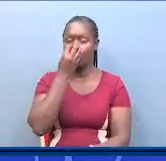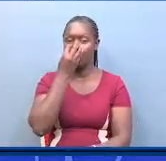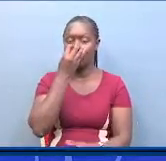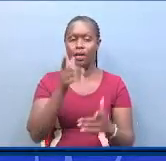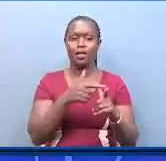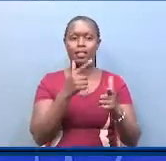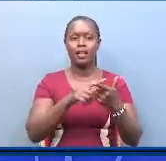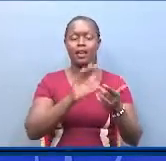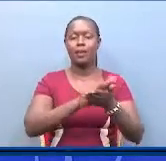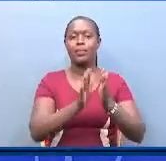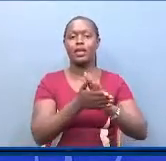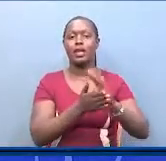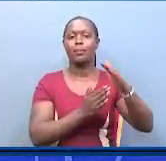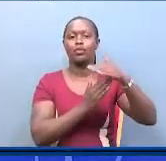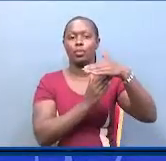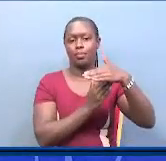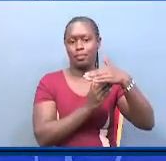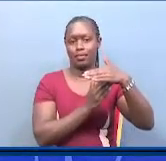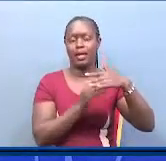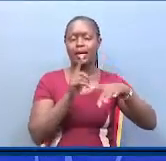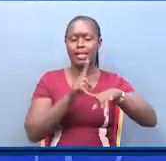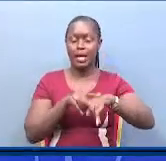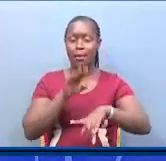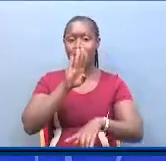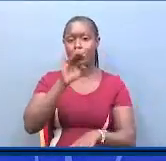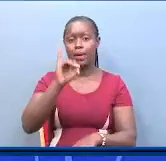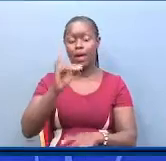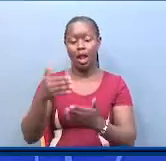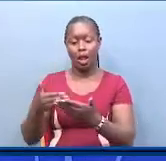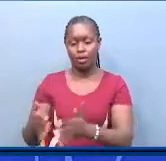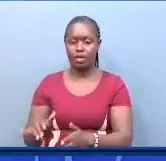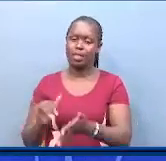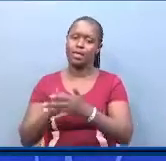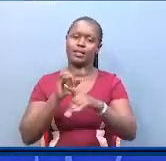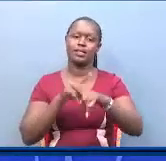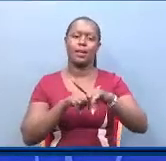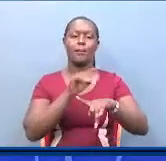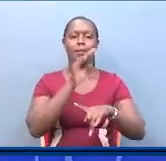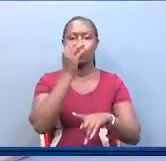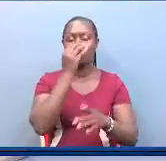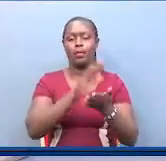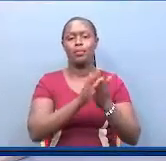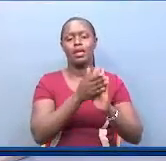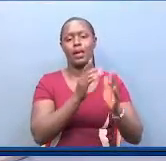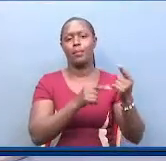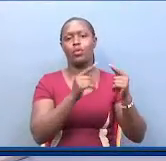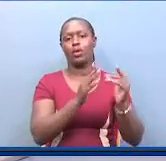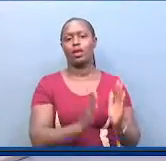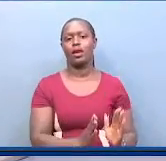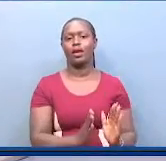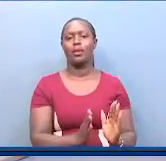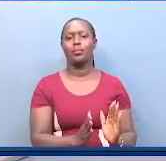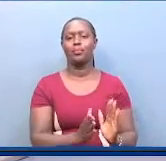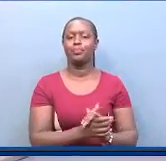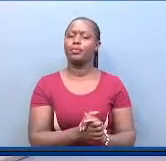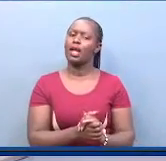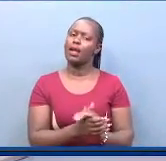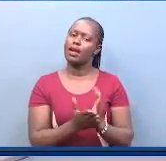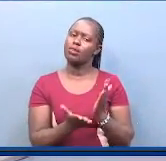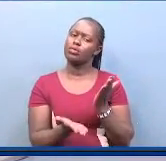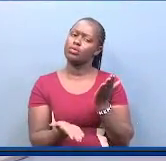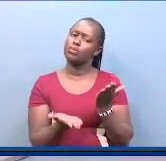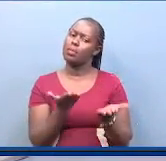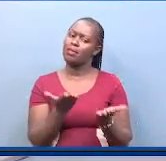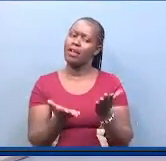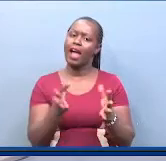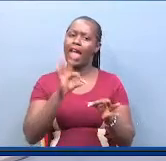this presidency. The day BBI was defeated is the day we can accurately Dennis, that vote was won. Dennis, to be fair, the elections